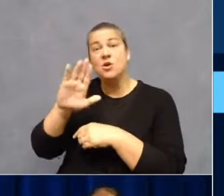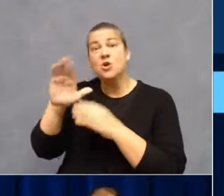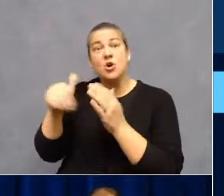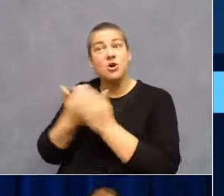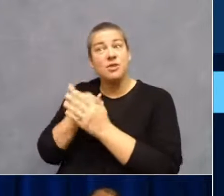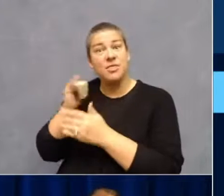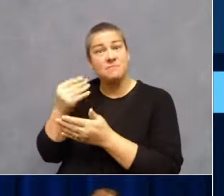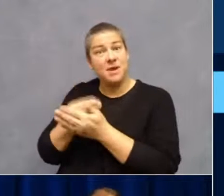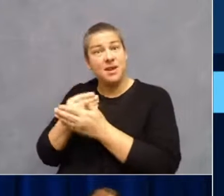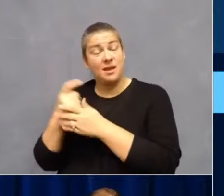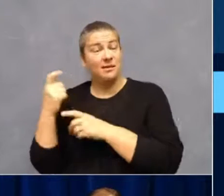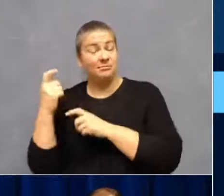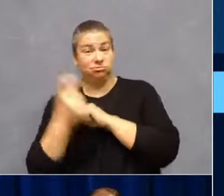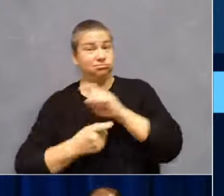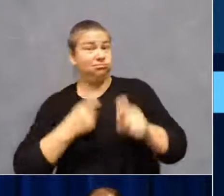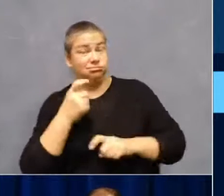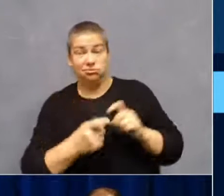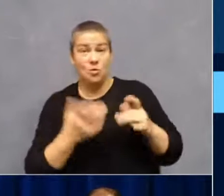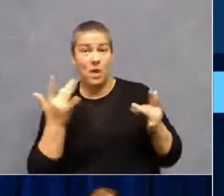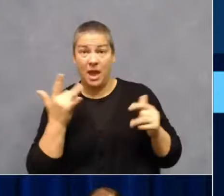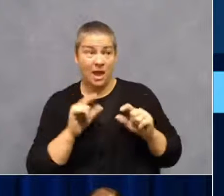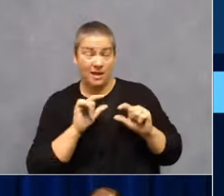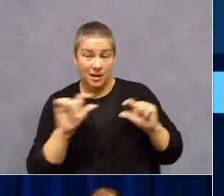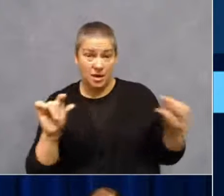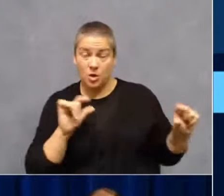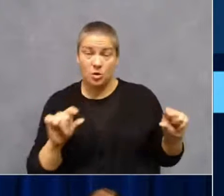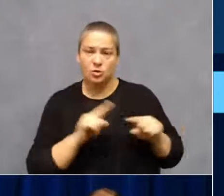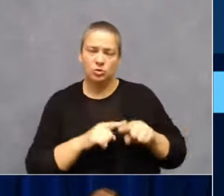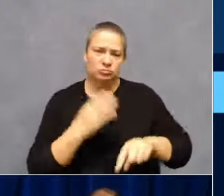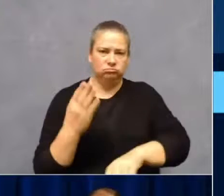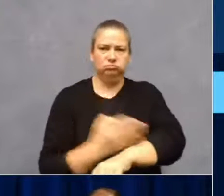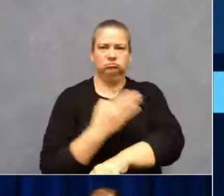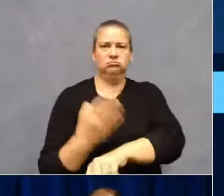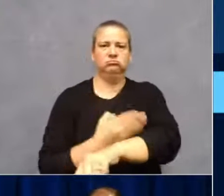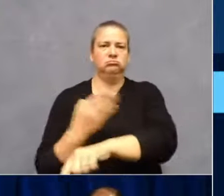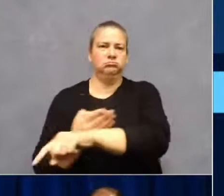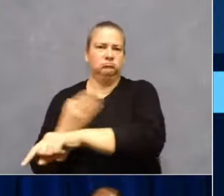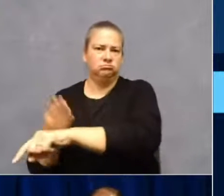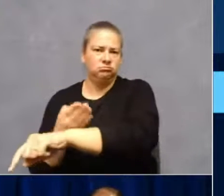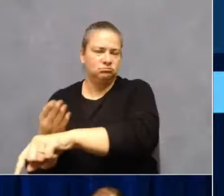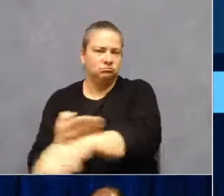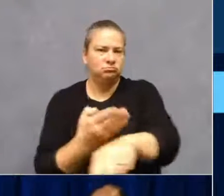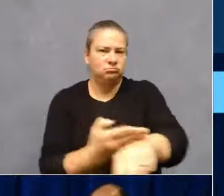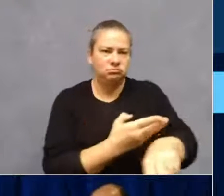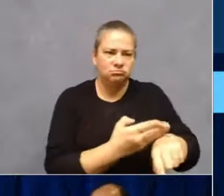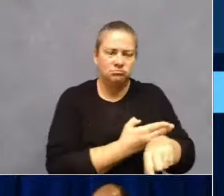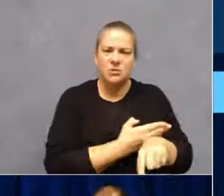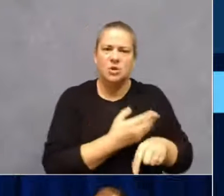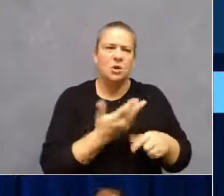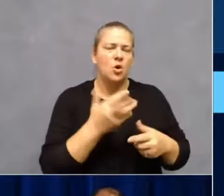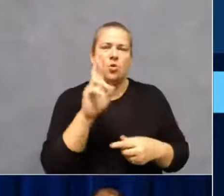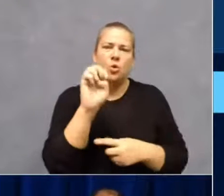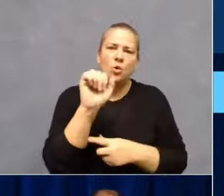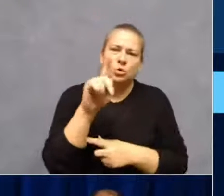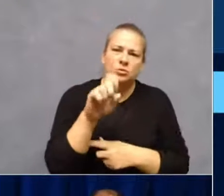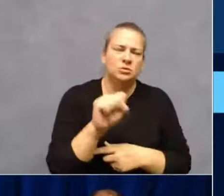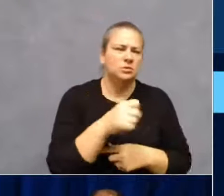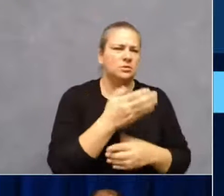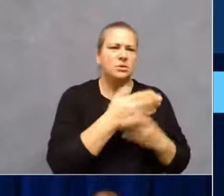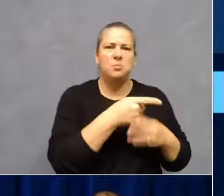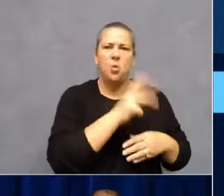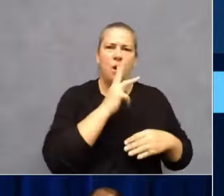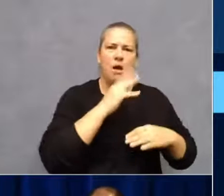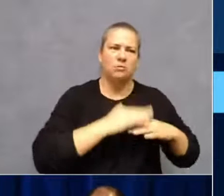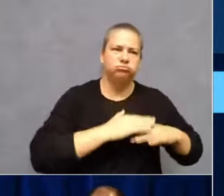work performed on resurfacing, repair, and broken pavement and drainage ditching.